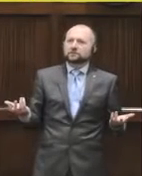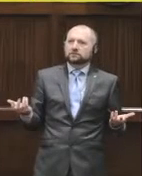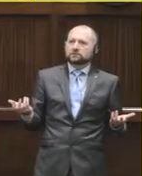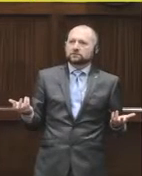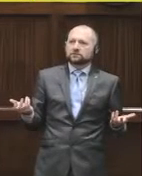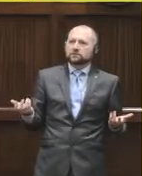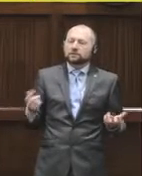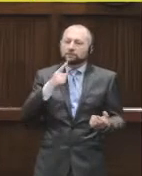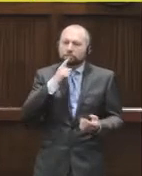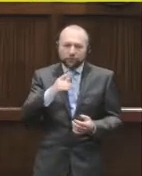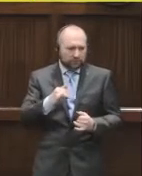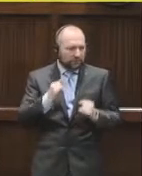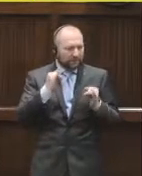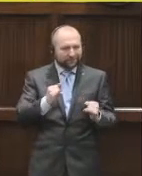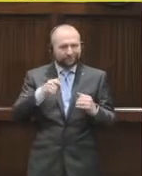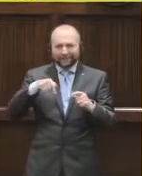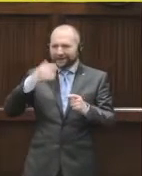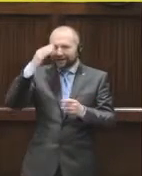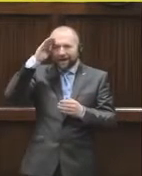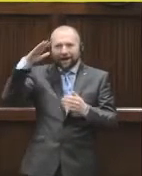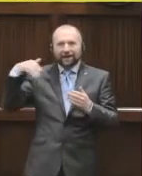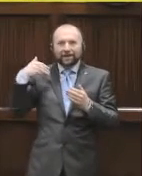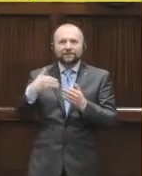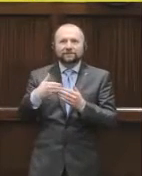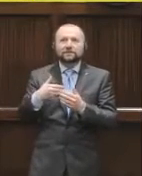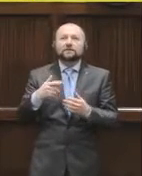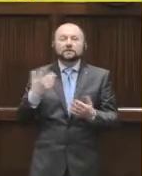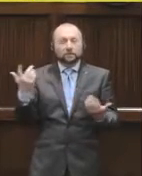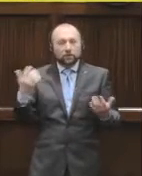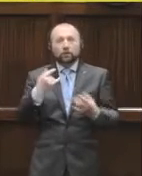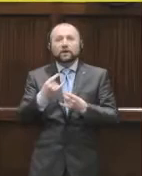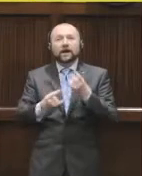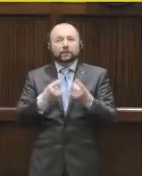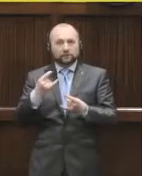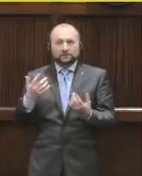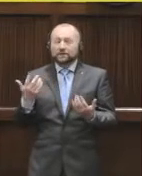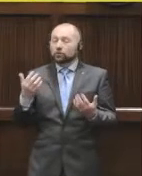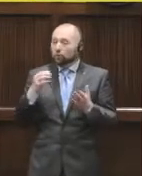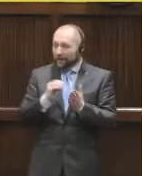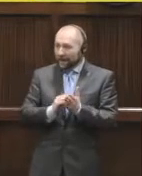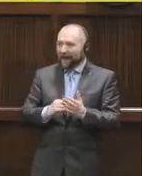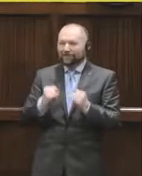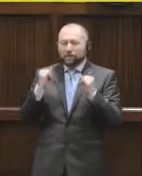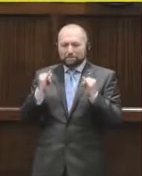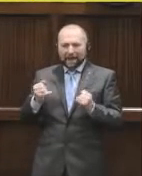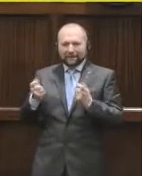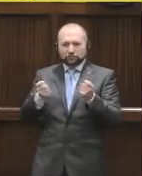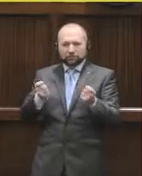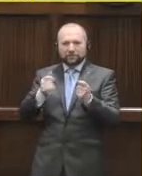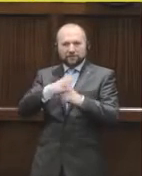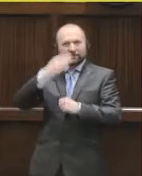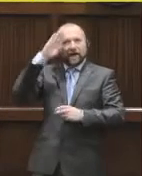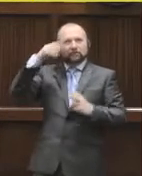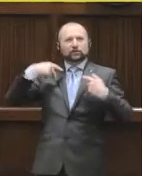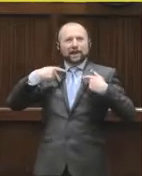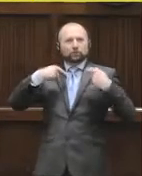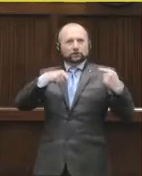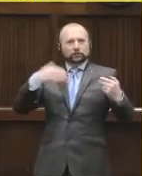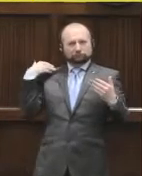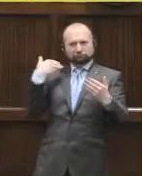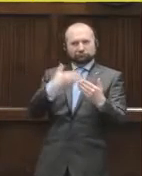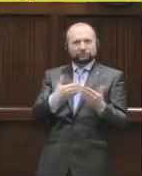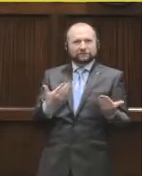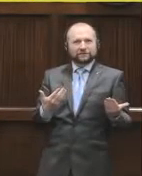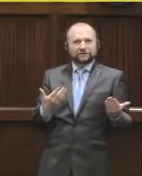in Ireland, we are accustomed to the mistreatment and lamentable decline of Gaeilge. The failure to